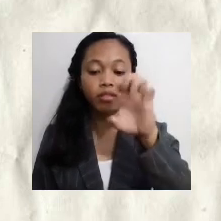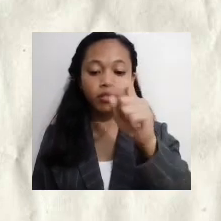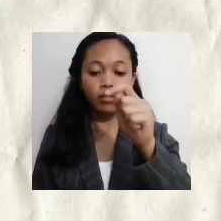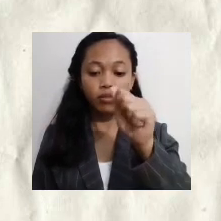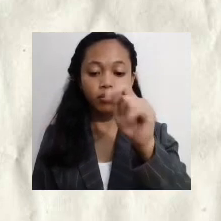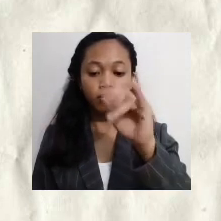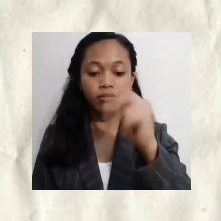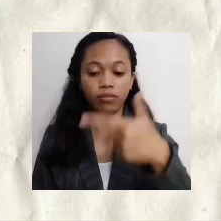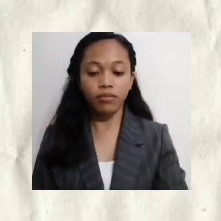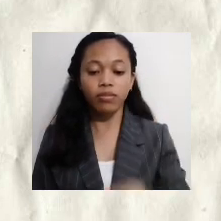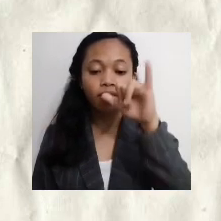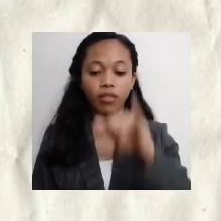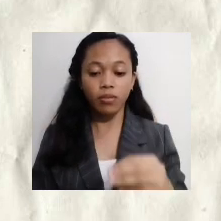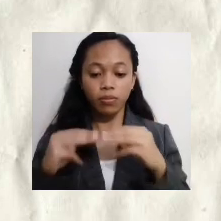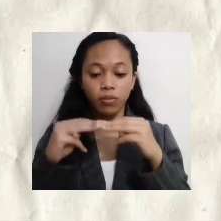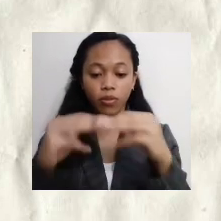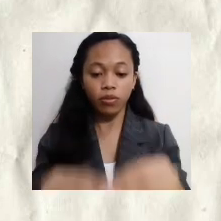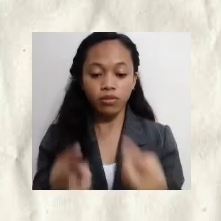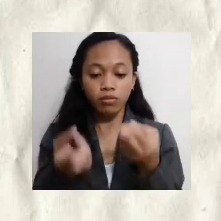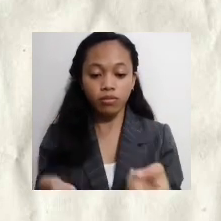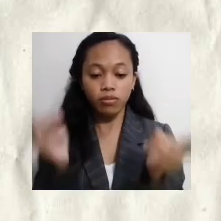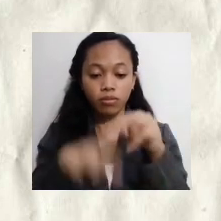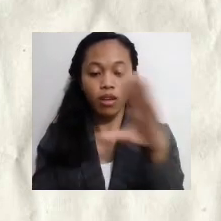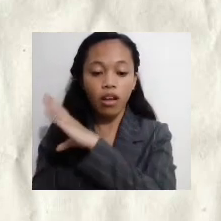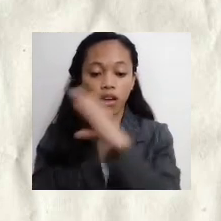draft before finalizing the result or